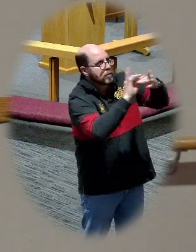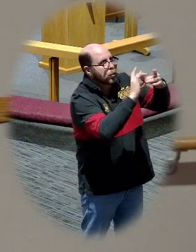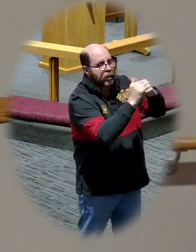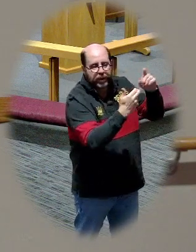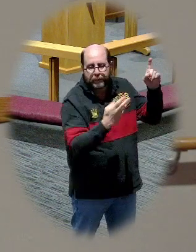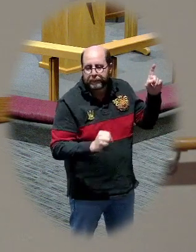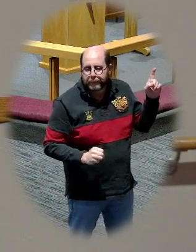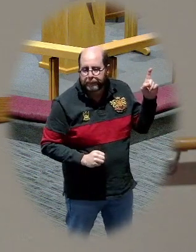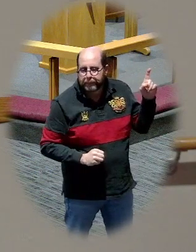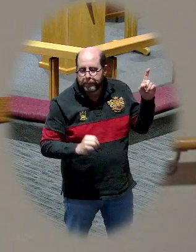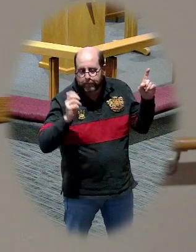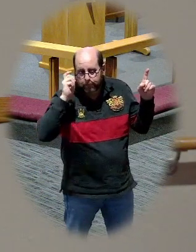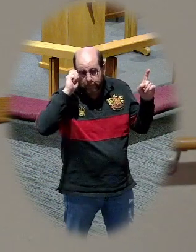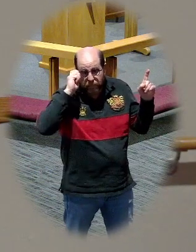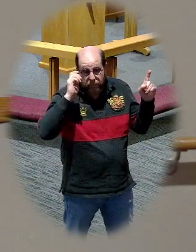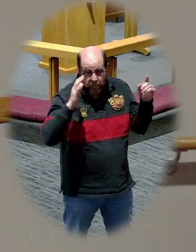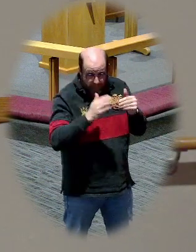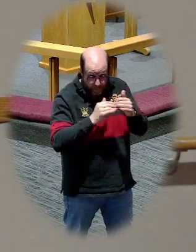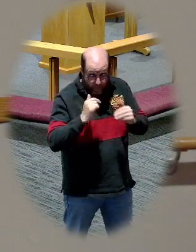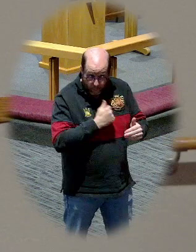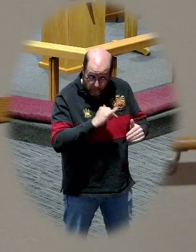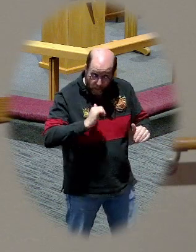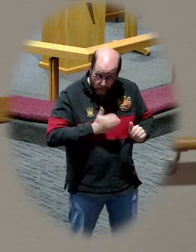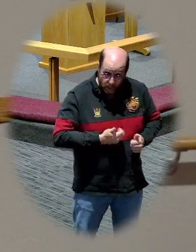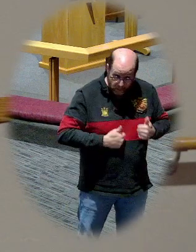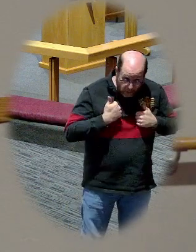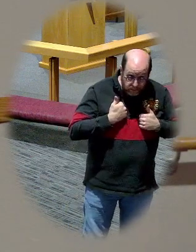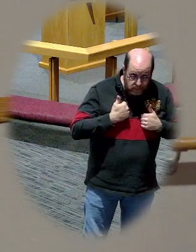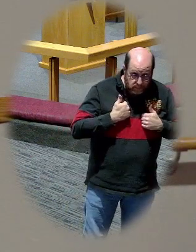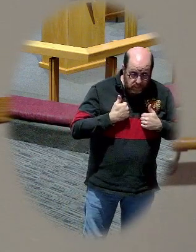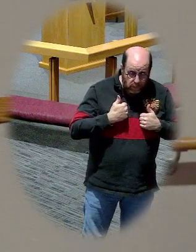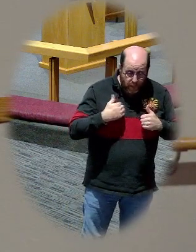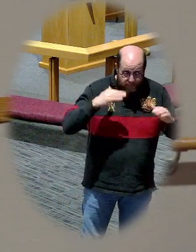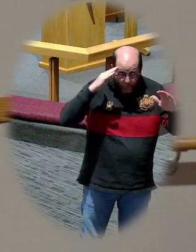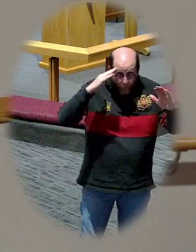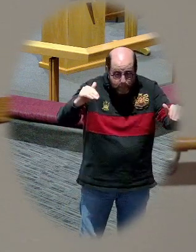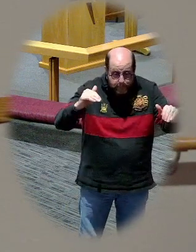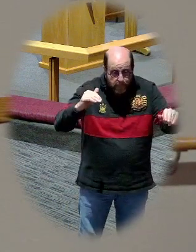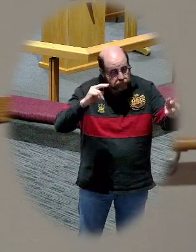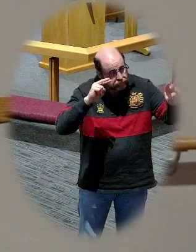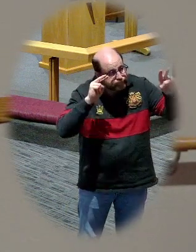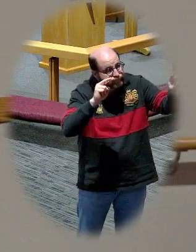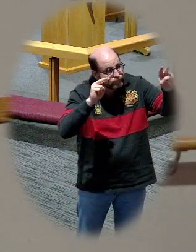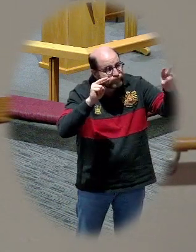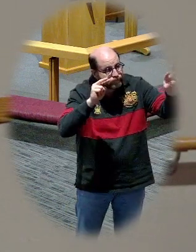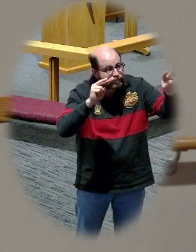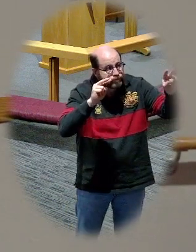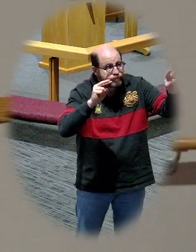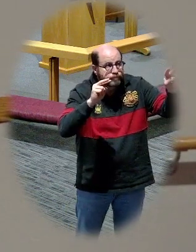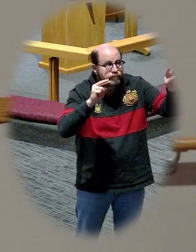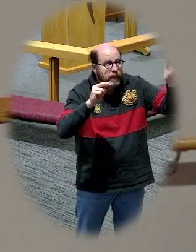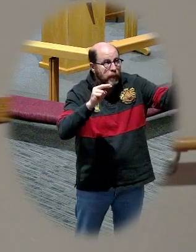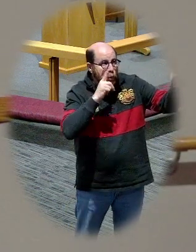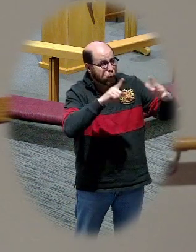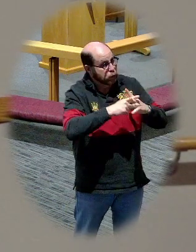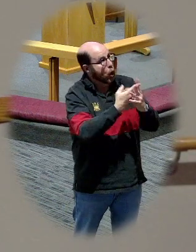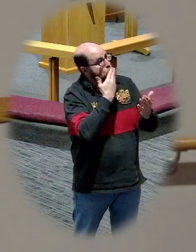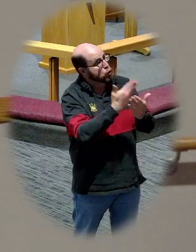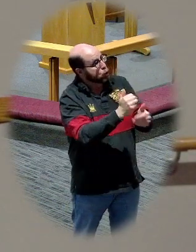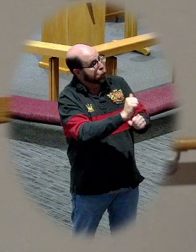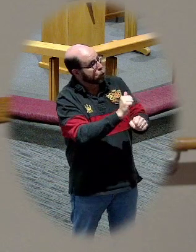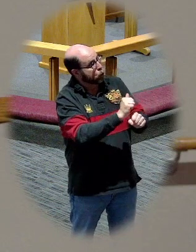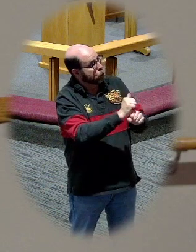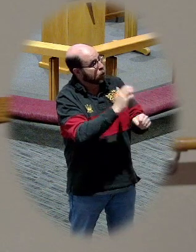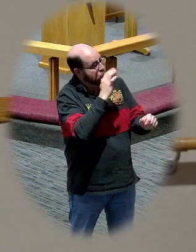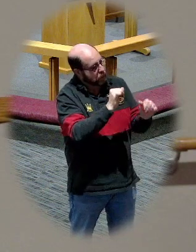Although this is how our lives are lived, we have hope rather than the expectation that He who has begun a good work in us will